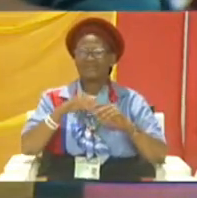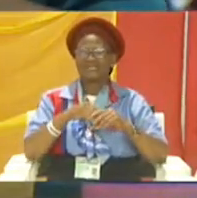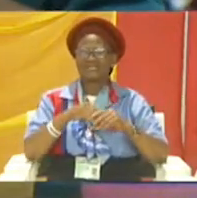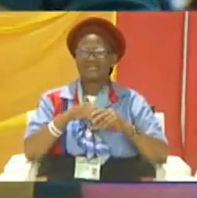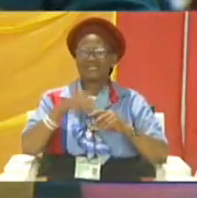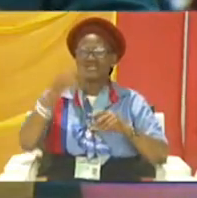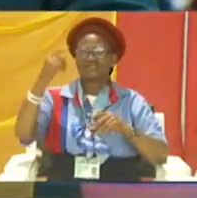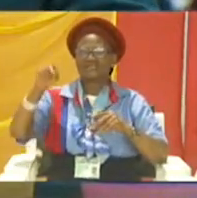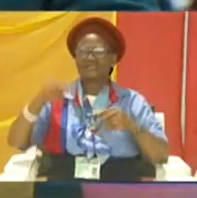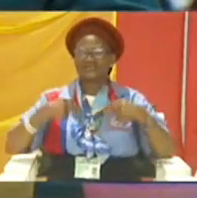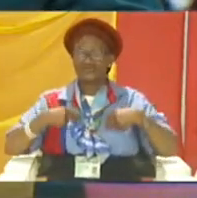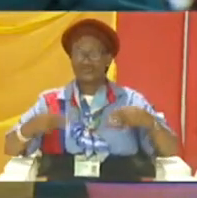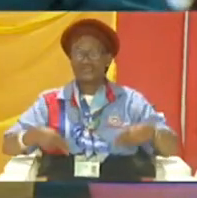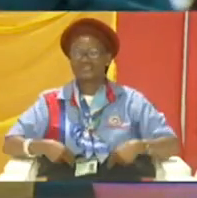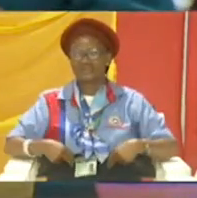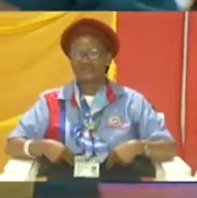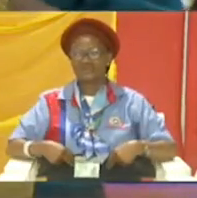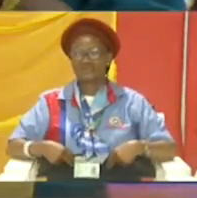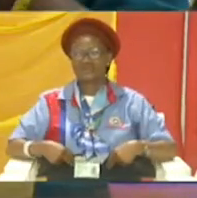physical, a